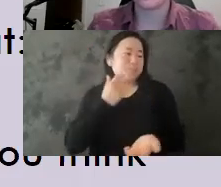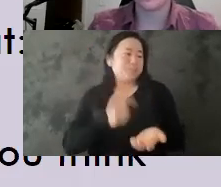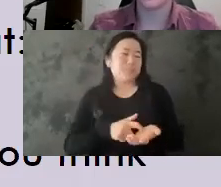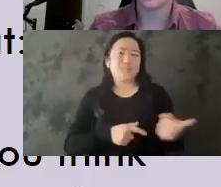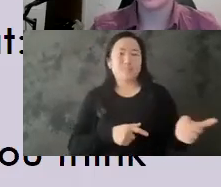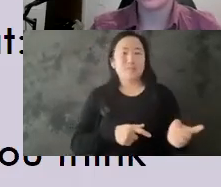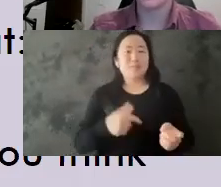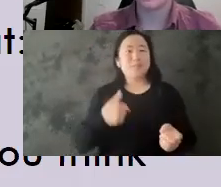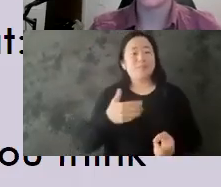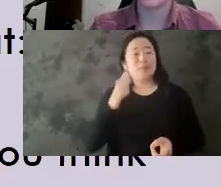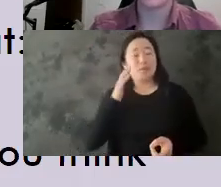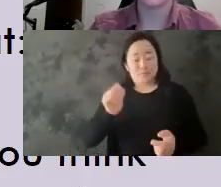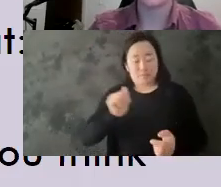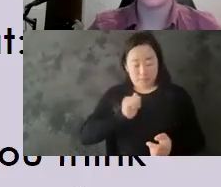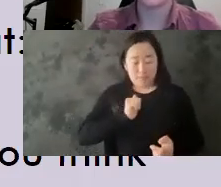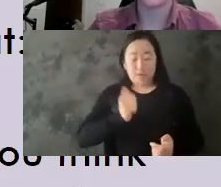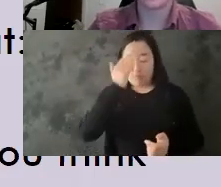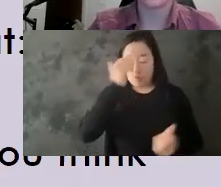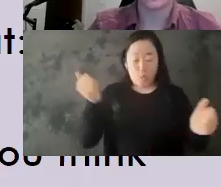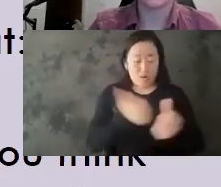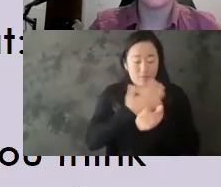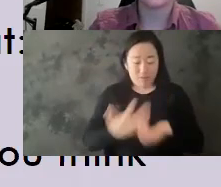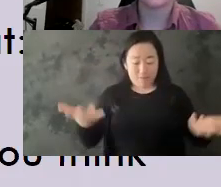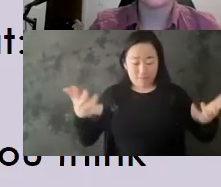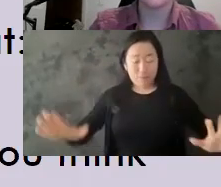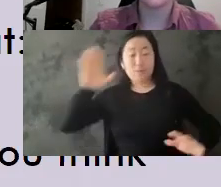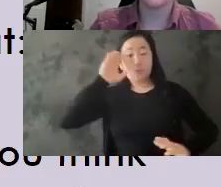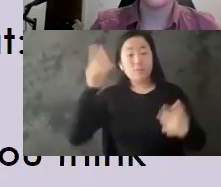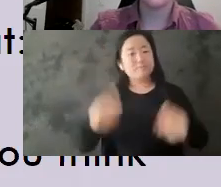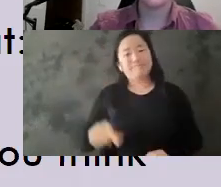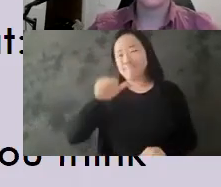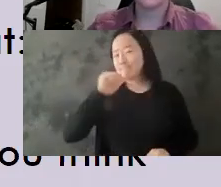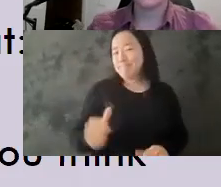know everything about myself, and that's okay. I think that's the path I'm on.